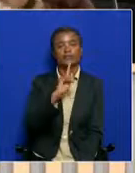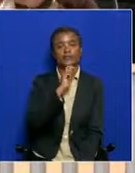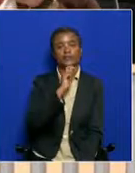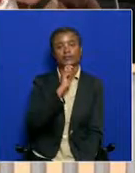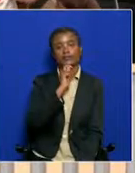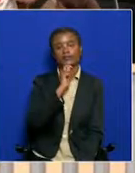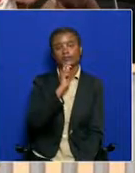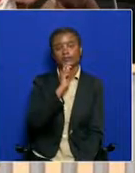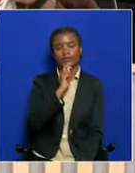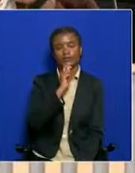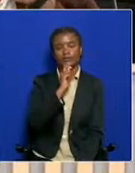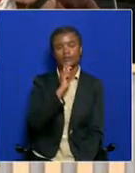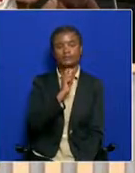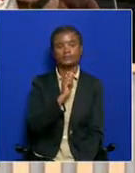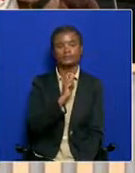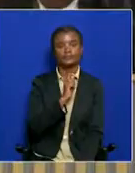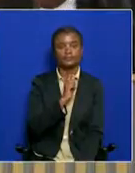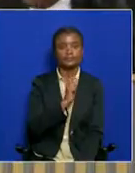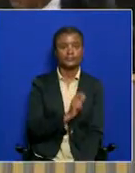Yes.